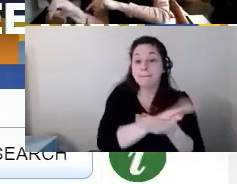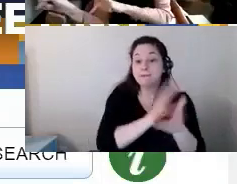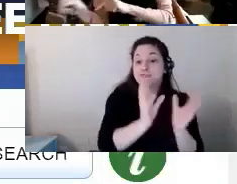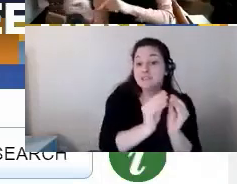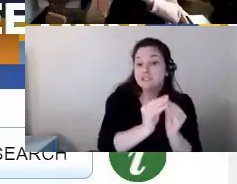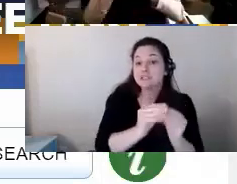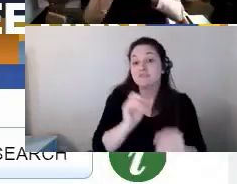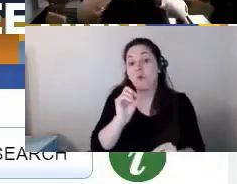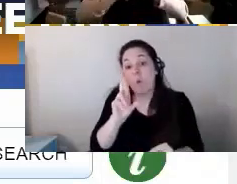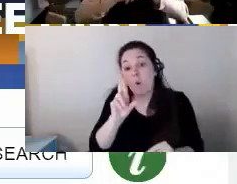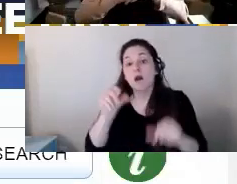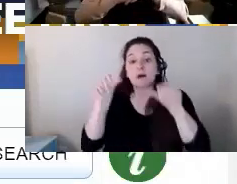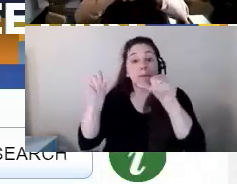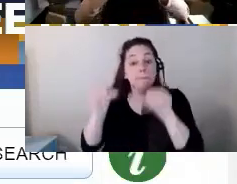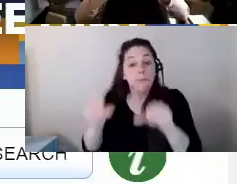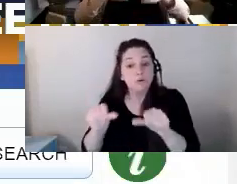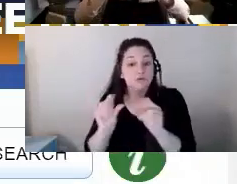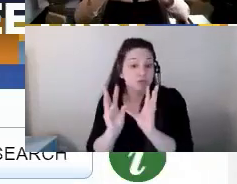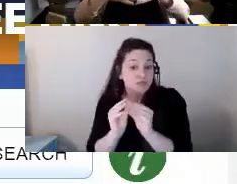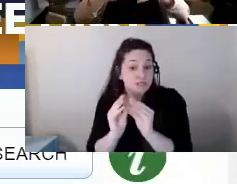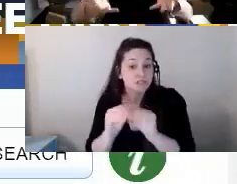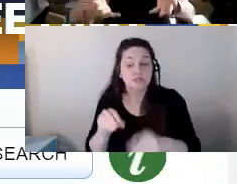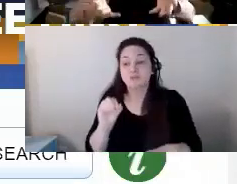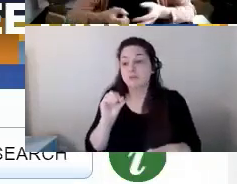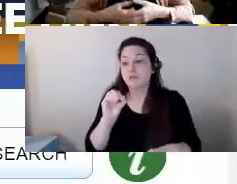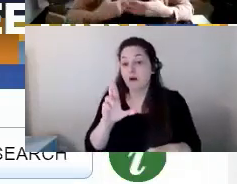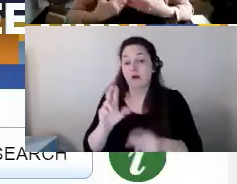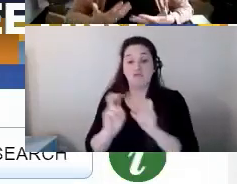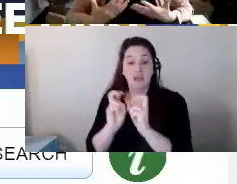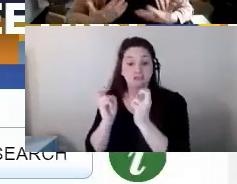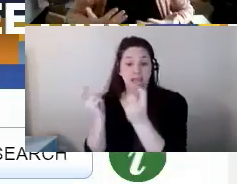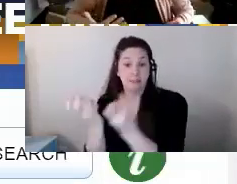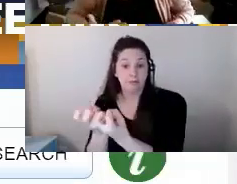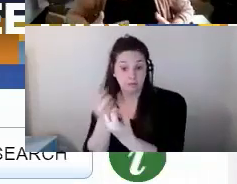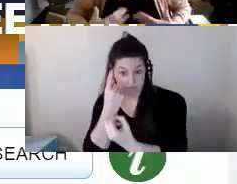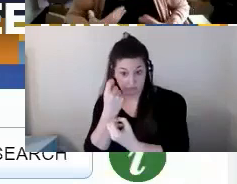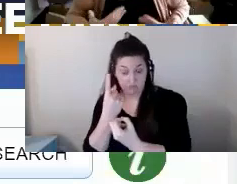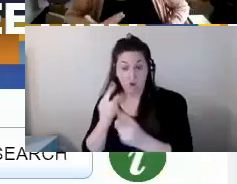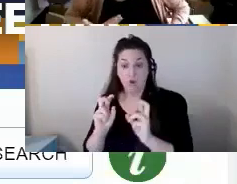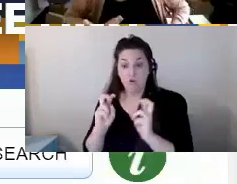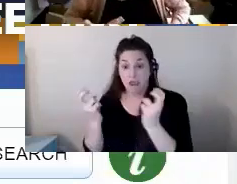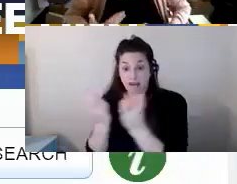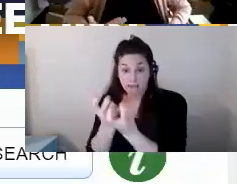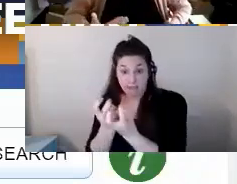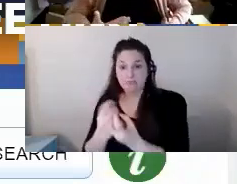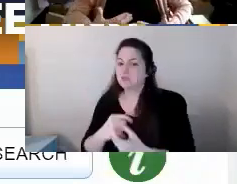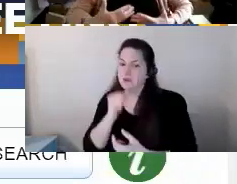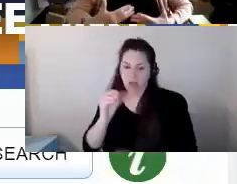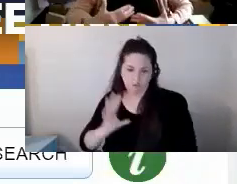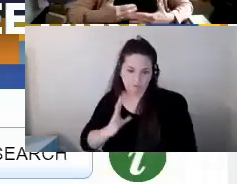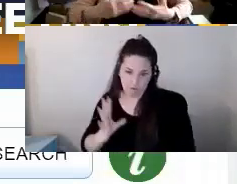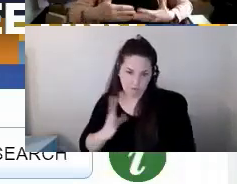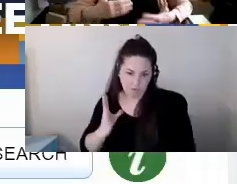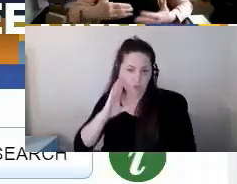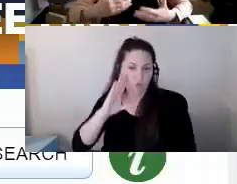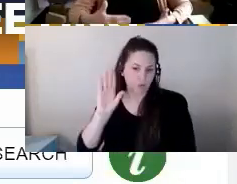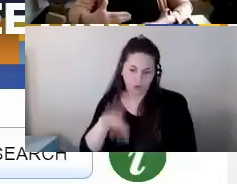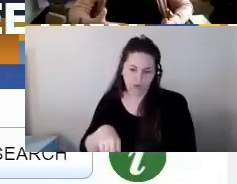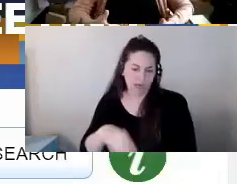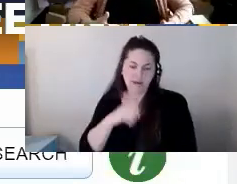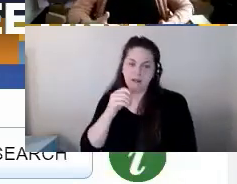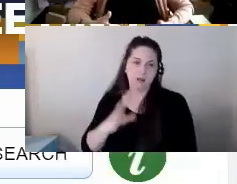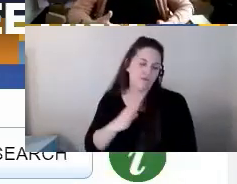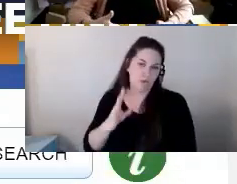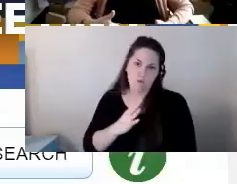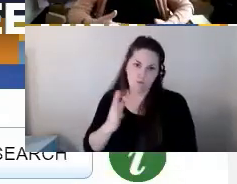word poster in that instance, or even a roundtable. Now, roundtables are not formal, as we know, are not formal presentations